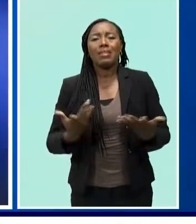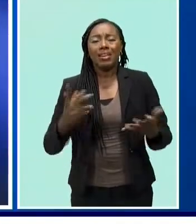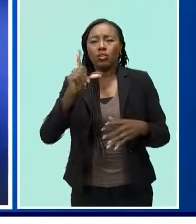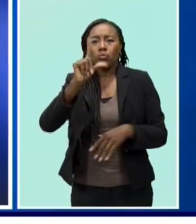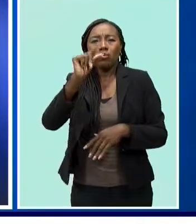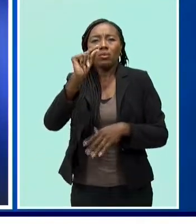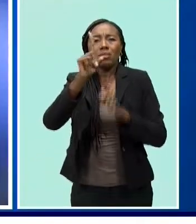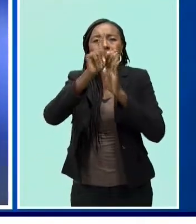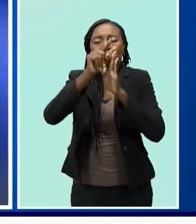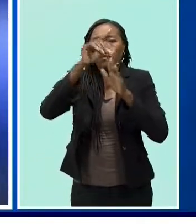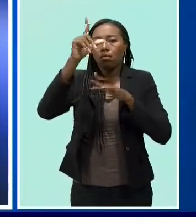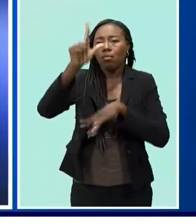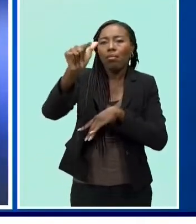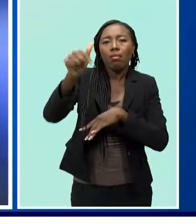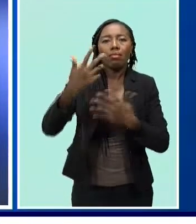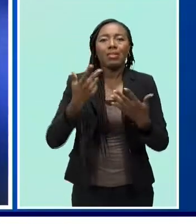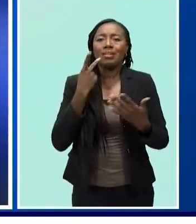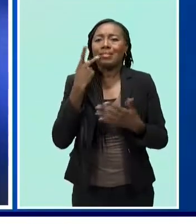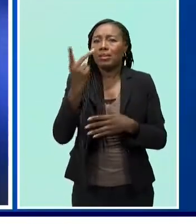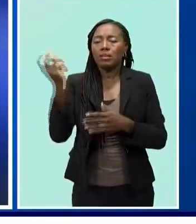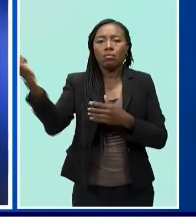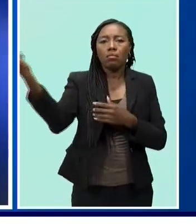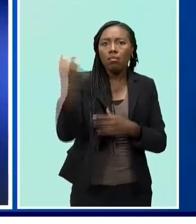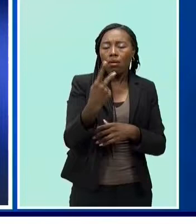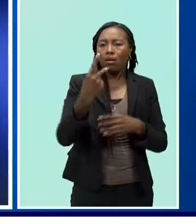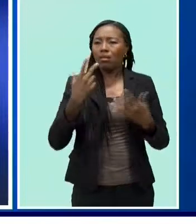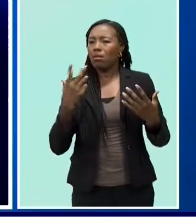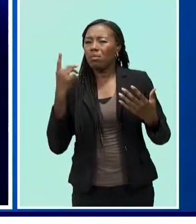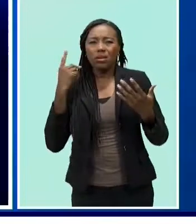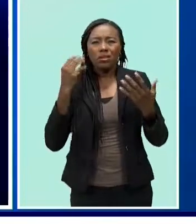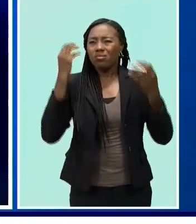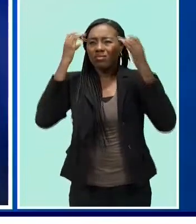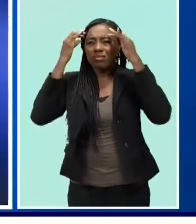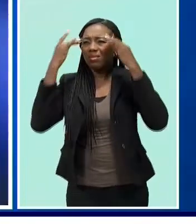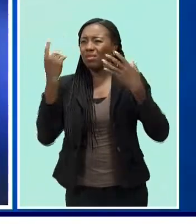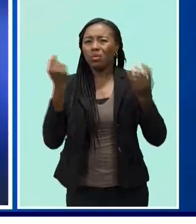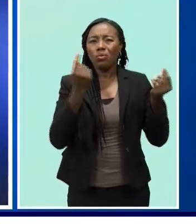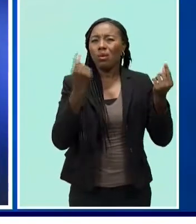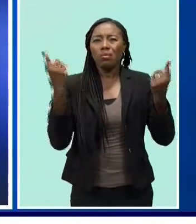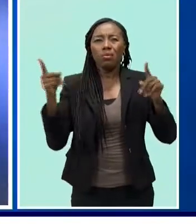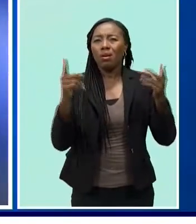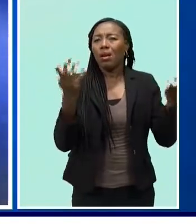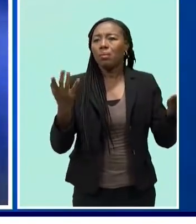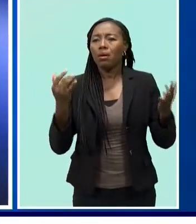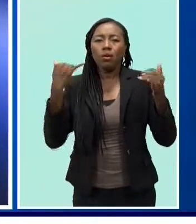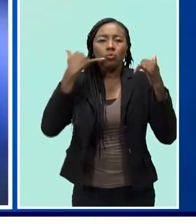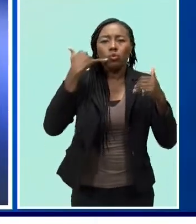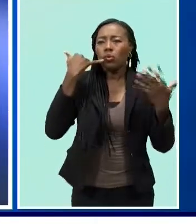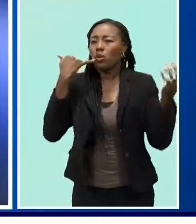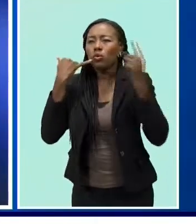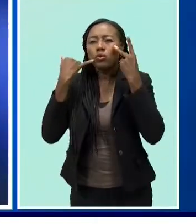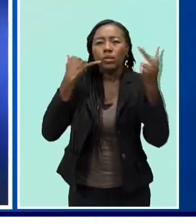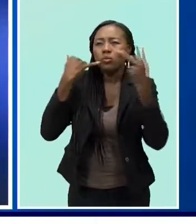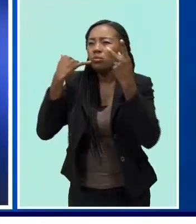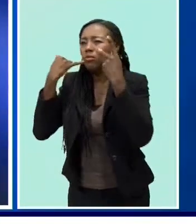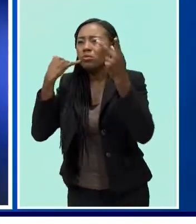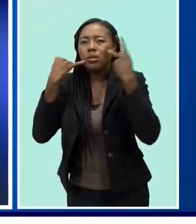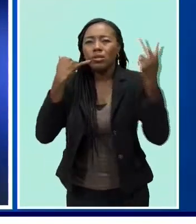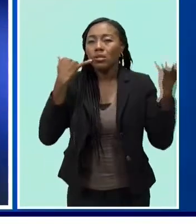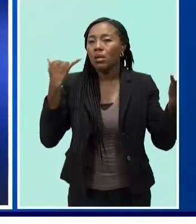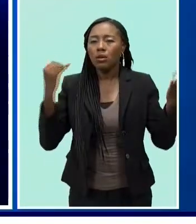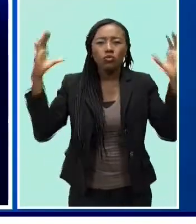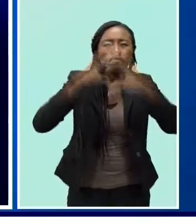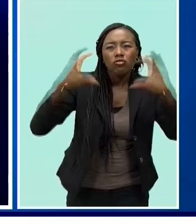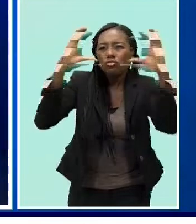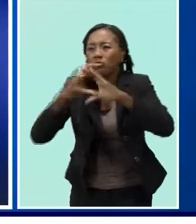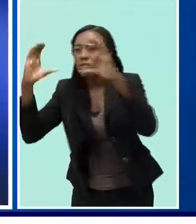20 minutes later, after they did not return, the operator became worried and contacted other operators in the area to carry out a search,